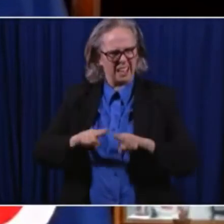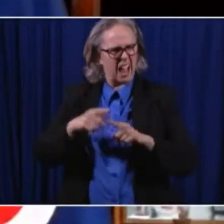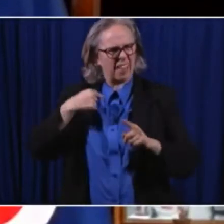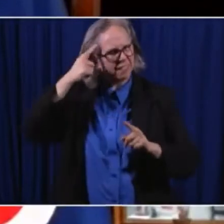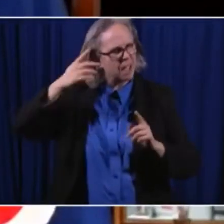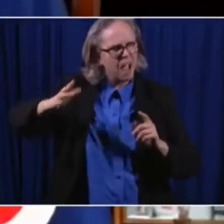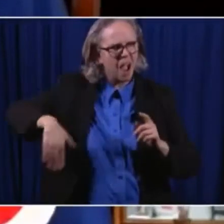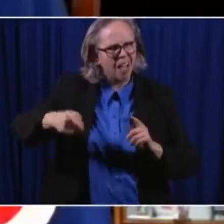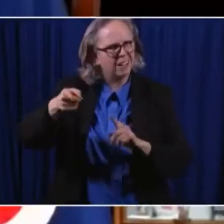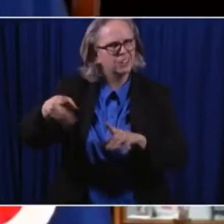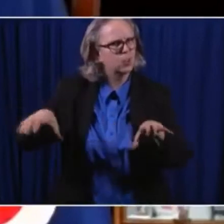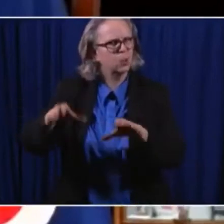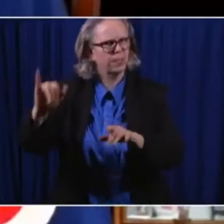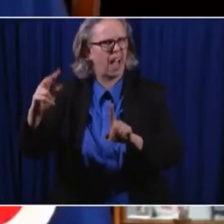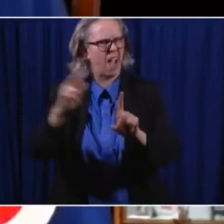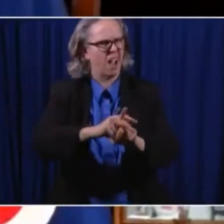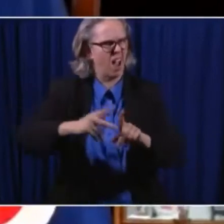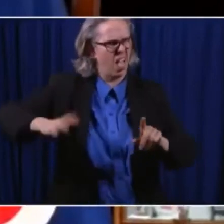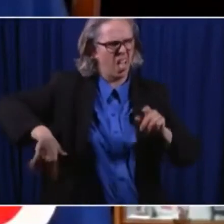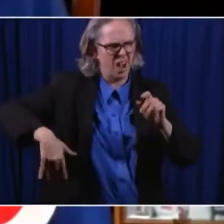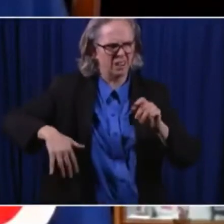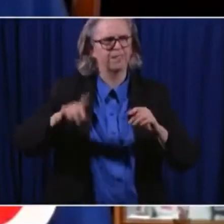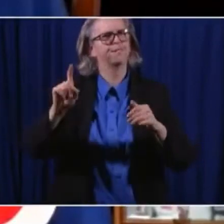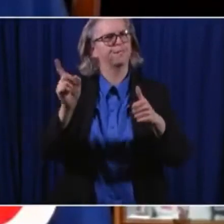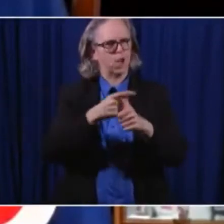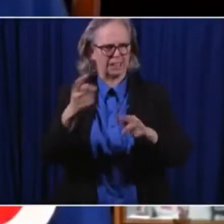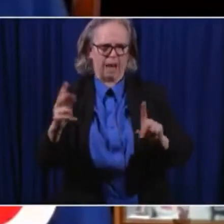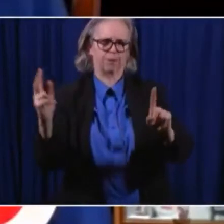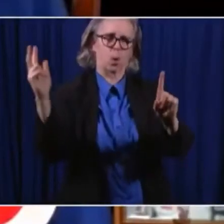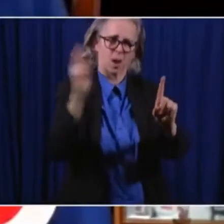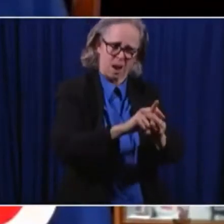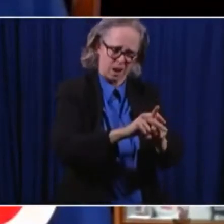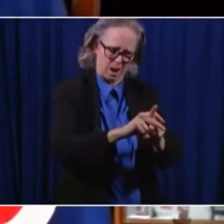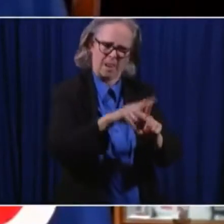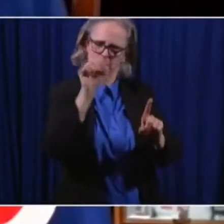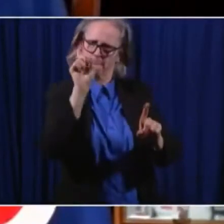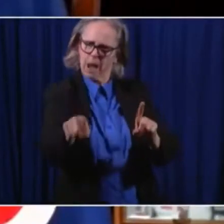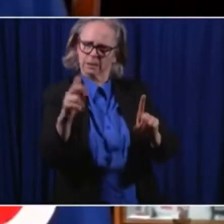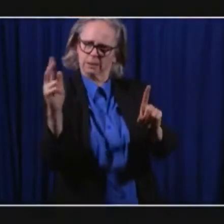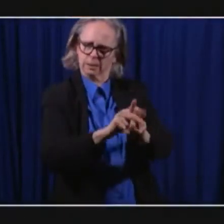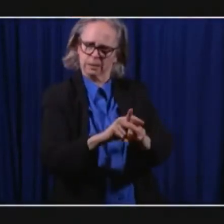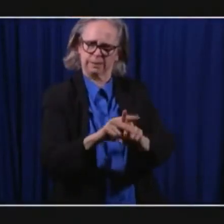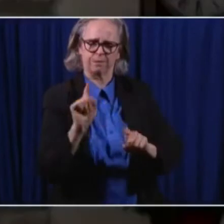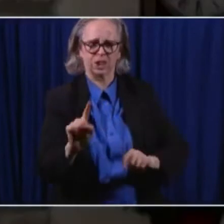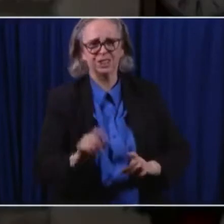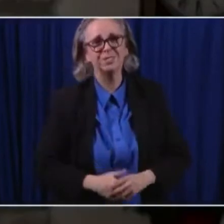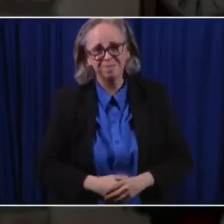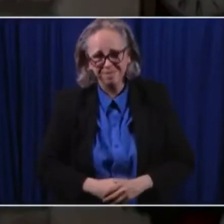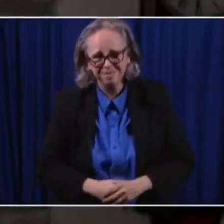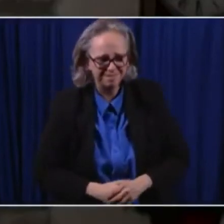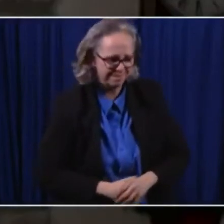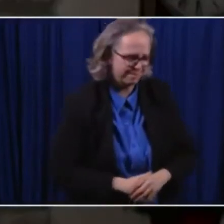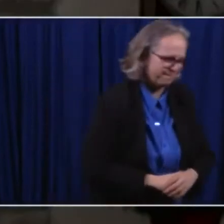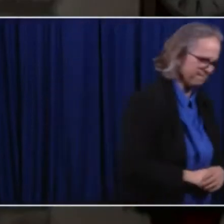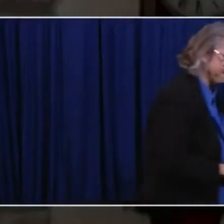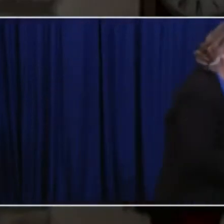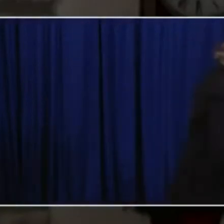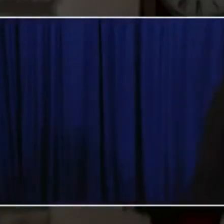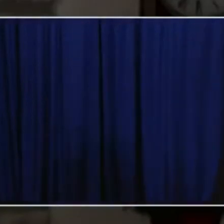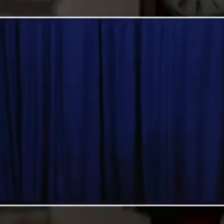we'll wait to talk with them. Next question is from Farnoosh Amiri